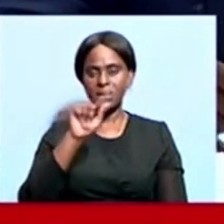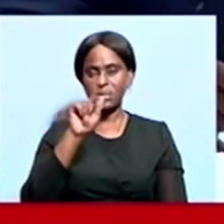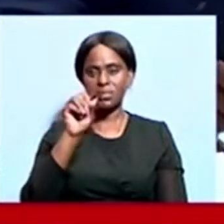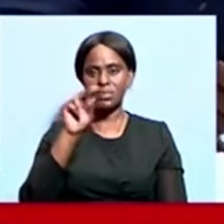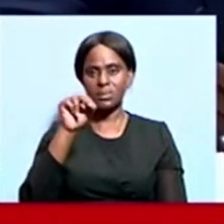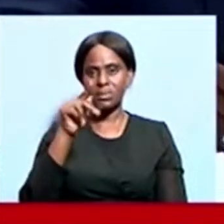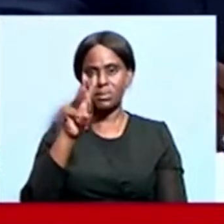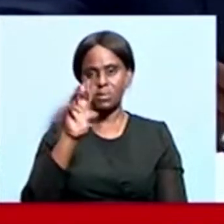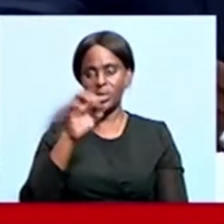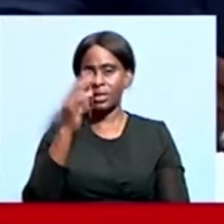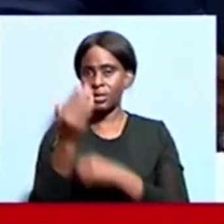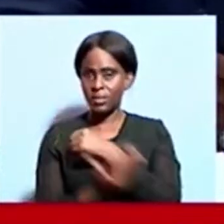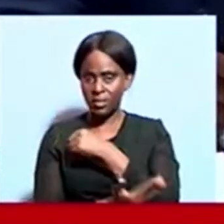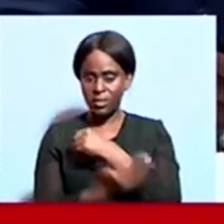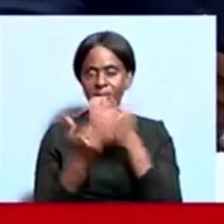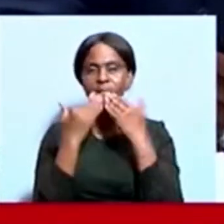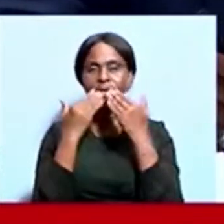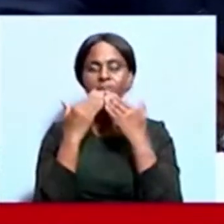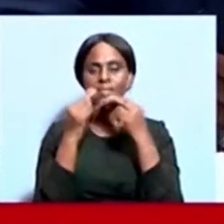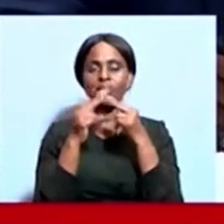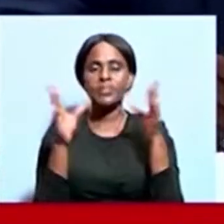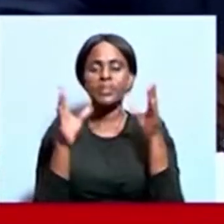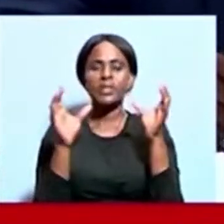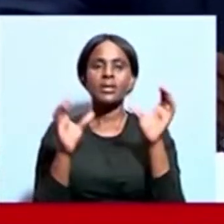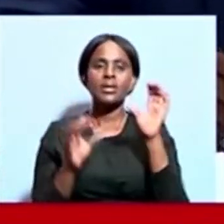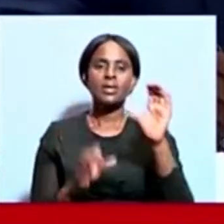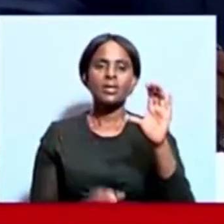welcome. Council Secretary.